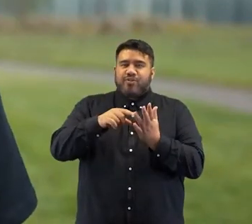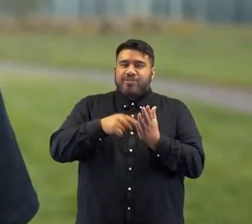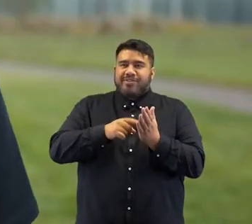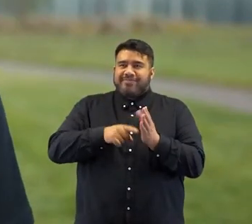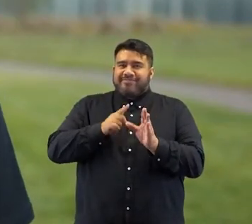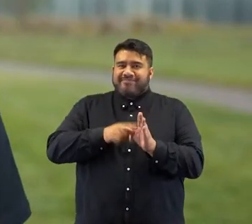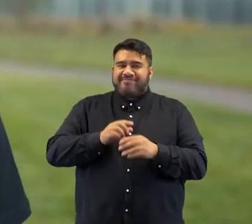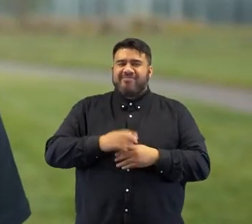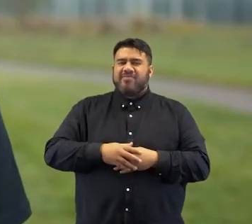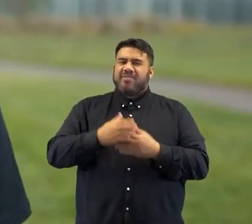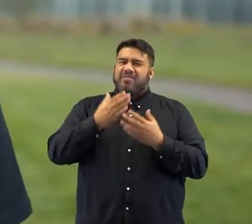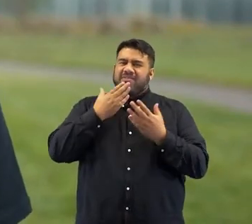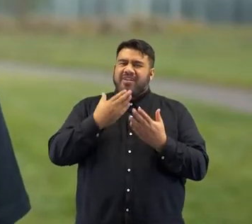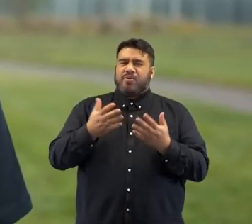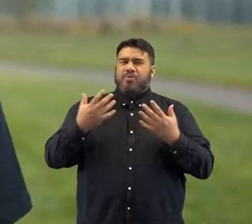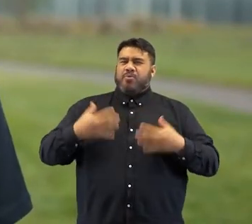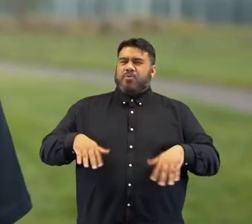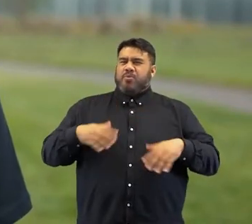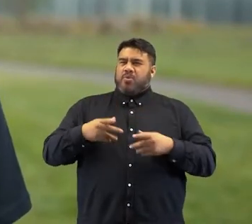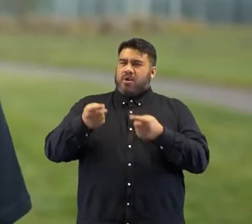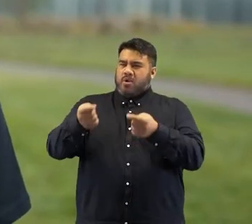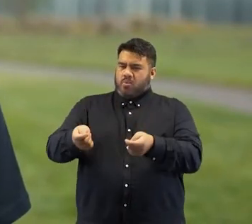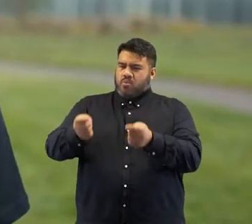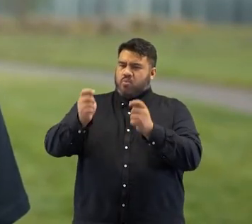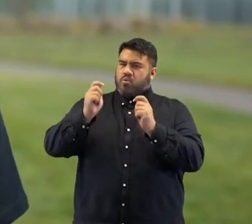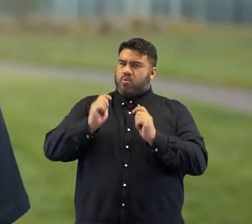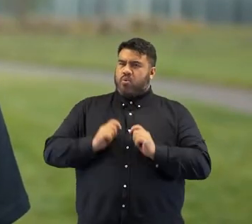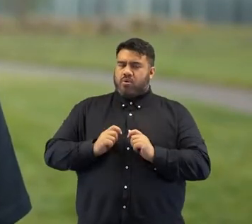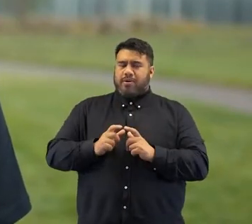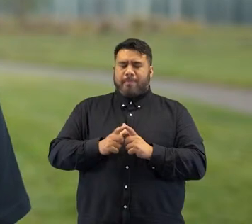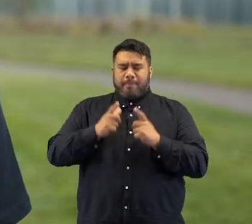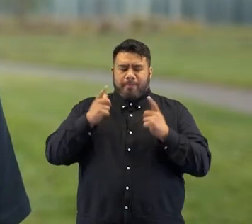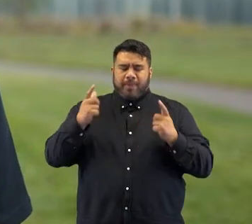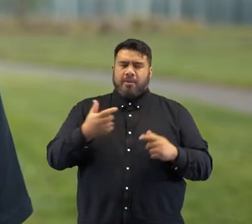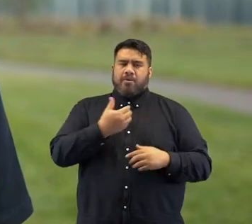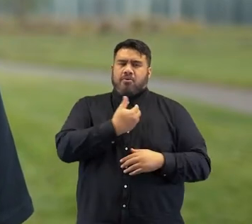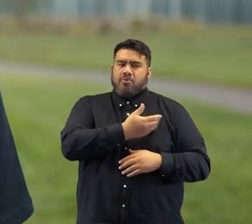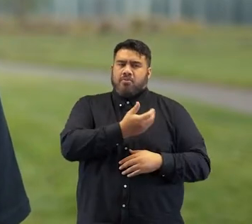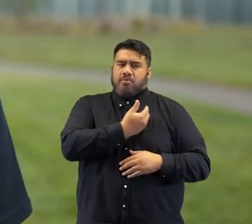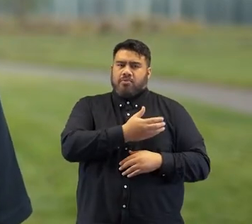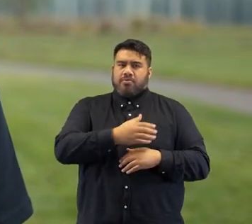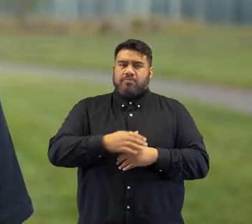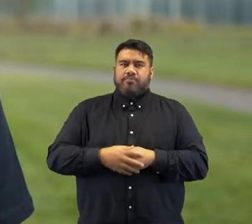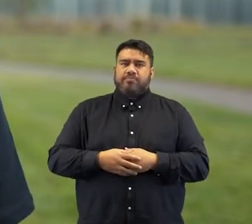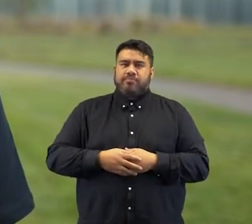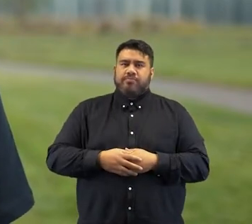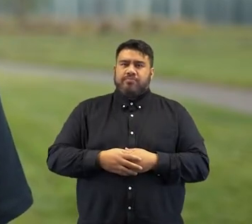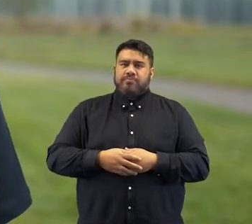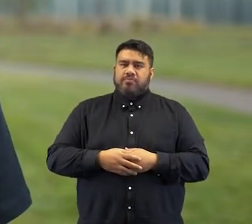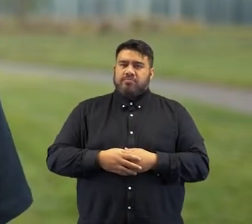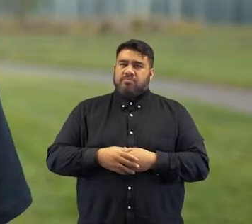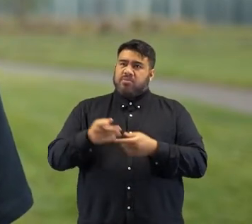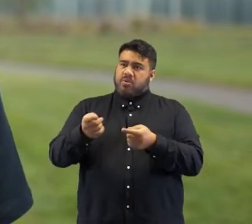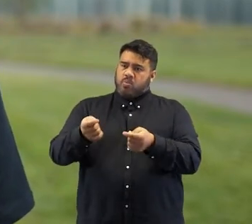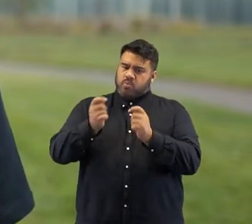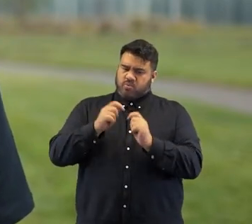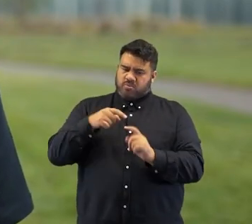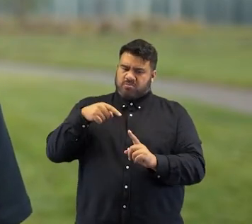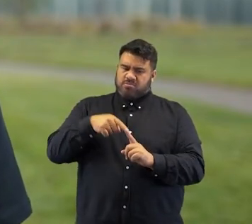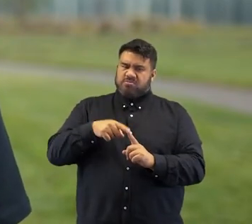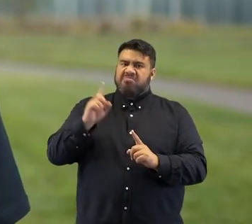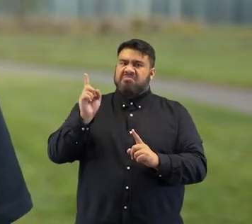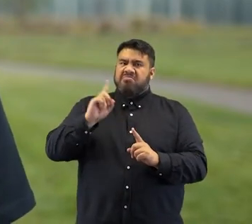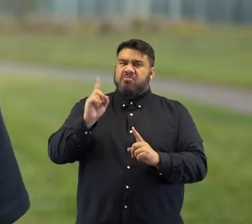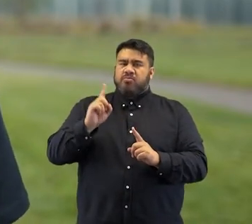Tēnā koe e hoa, o tira tēnā koutou katoa I tēnei taonga, I tēnei hōnore nui. I tēnei